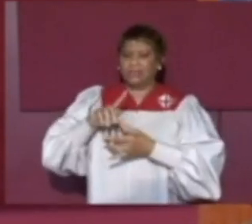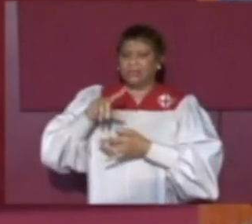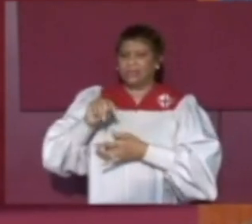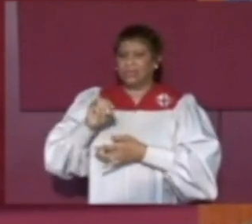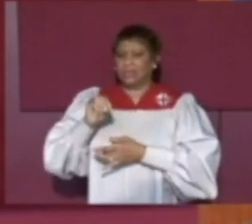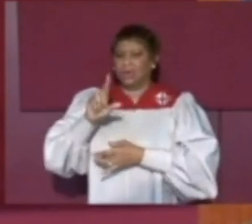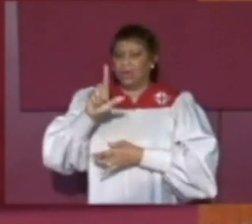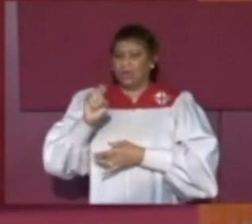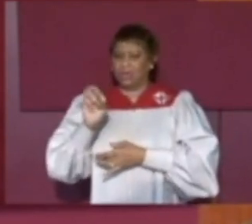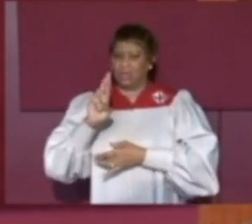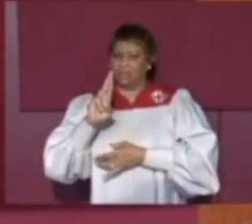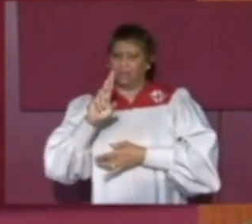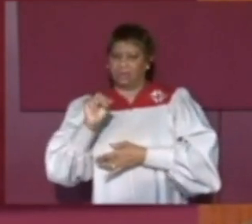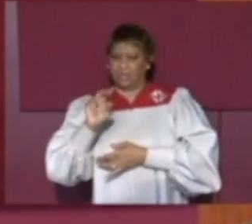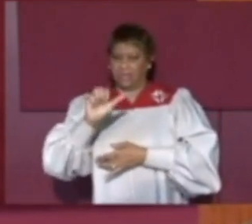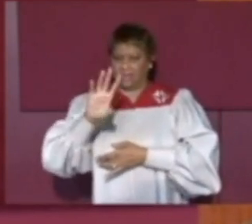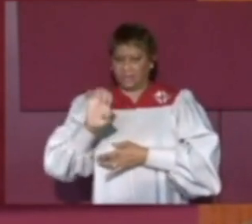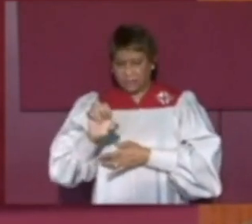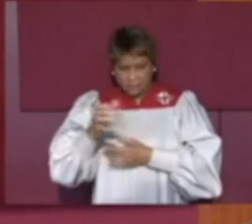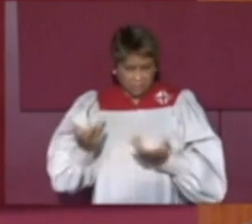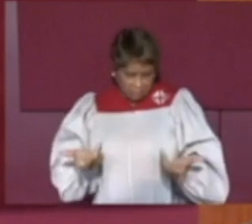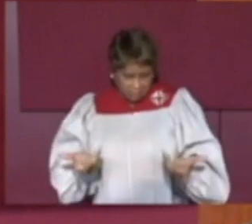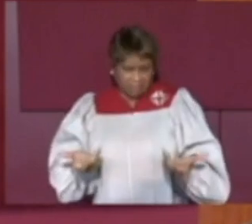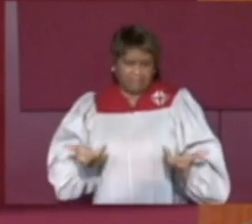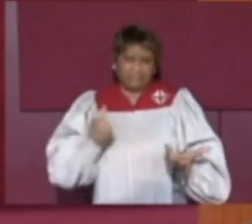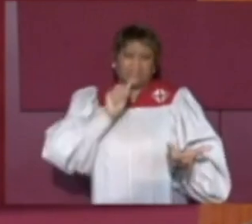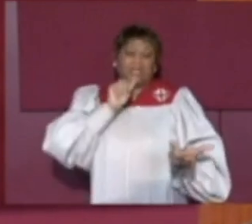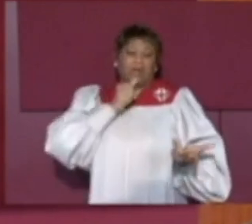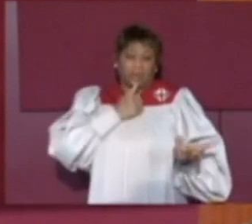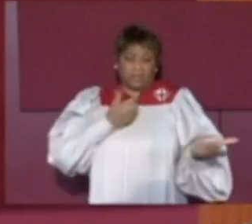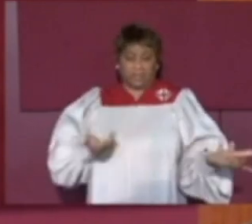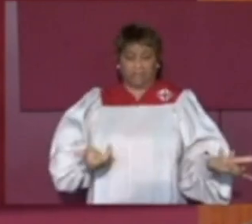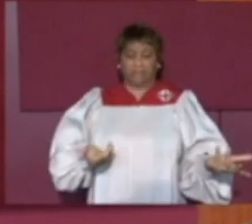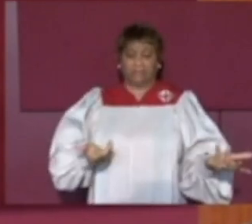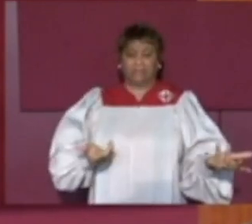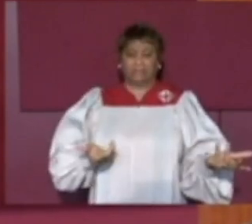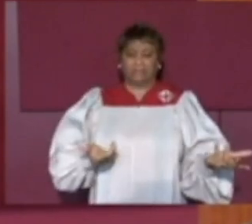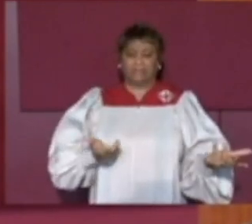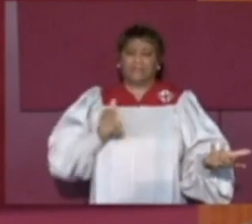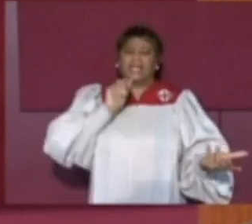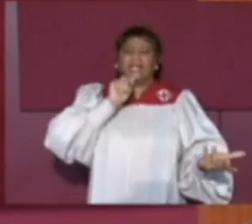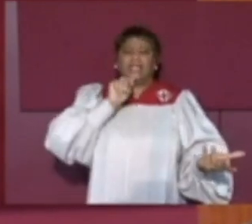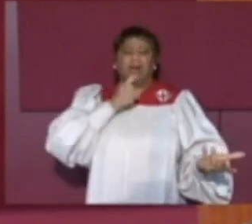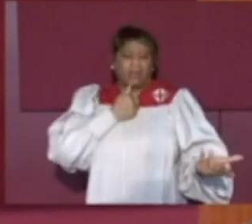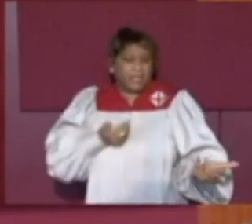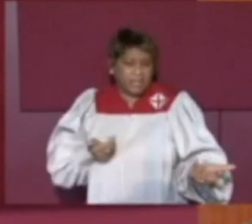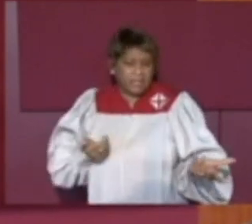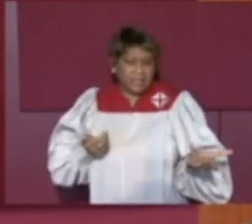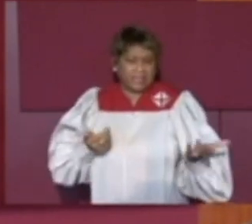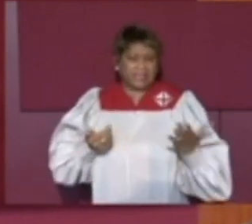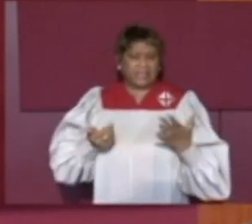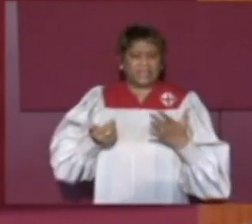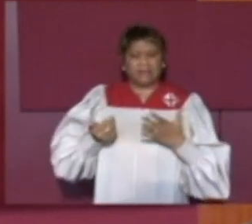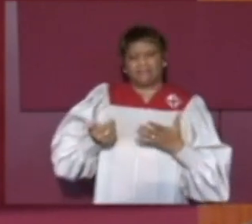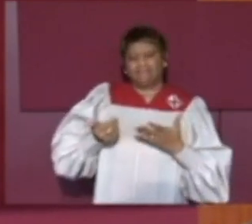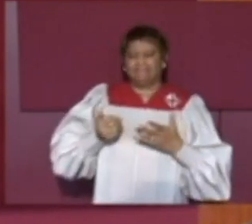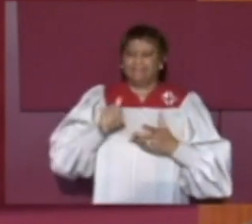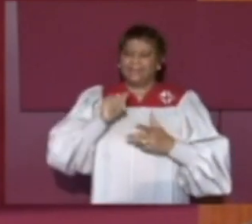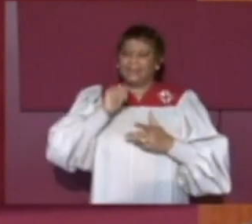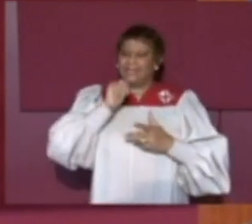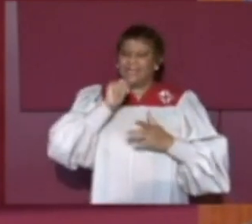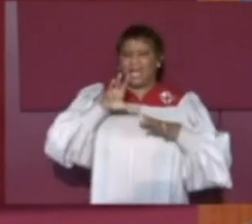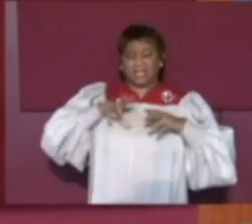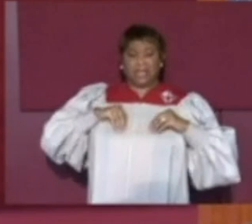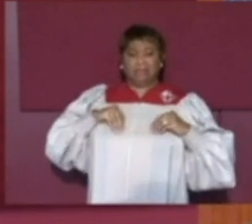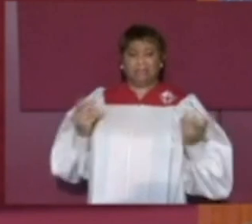of the aspects we struggle with as it relates to kindness is tolerance. Tolerance is not